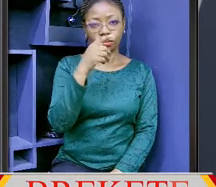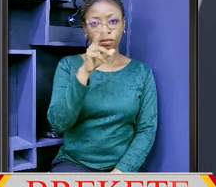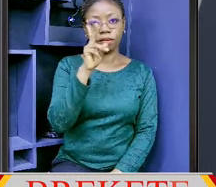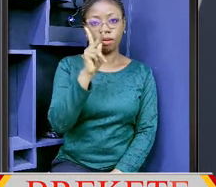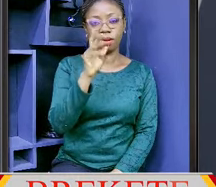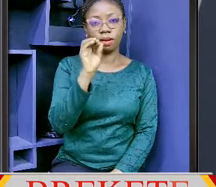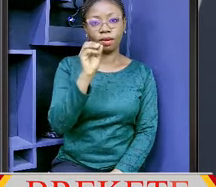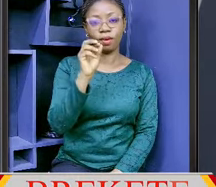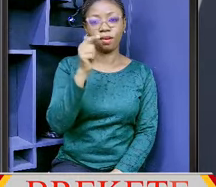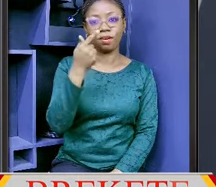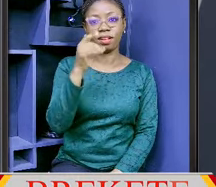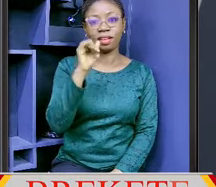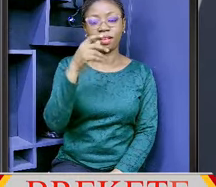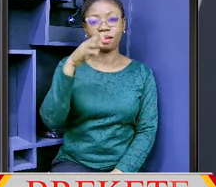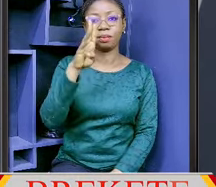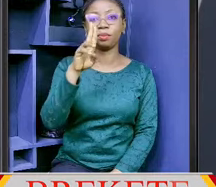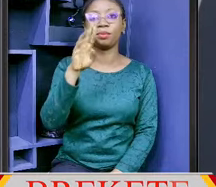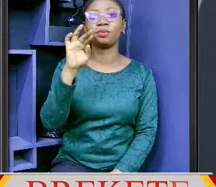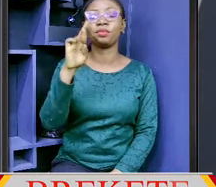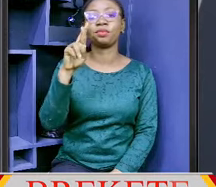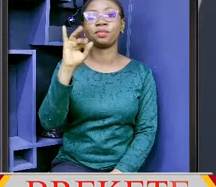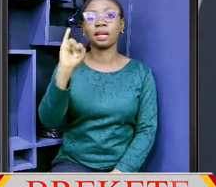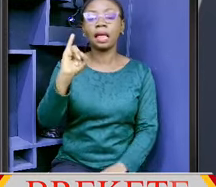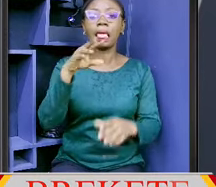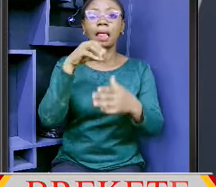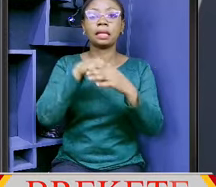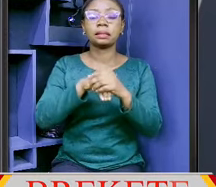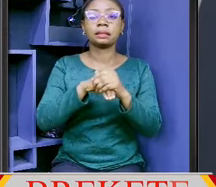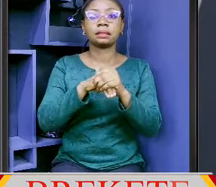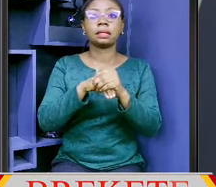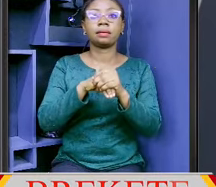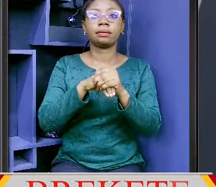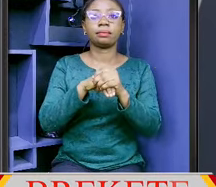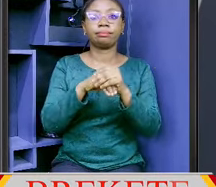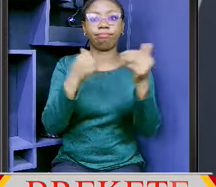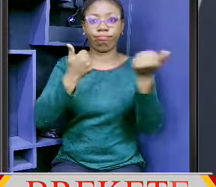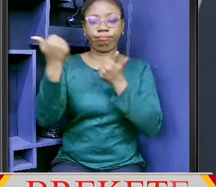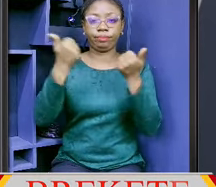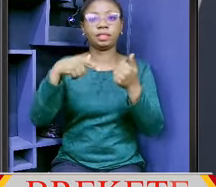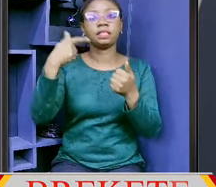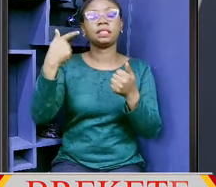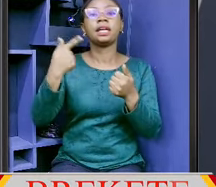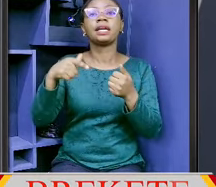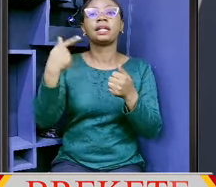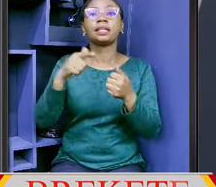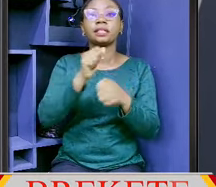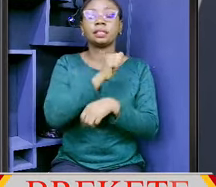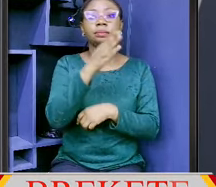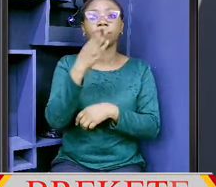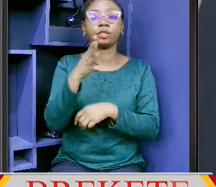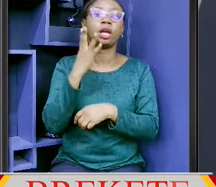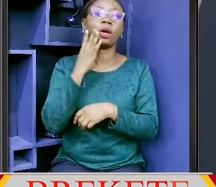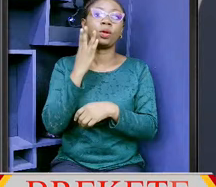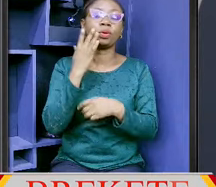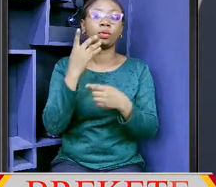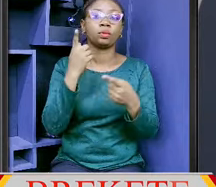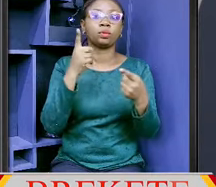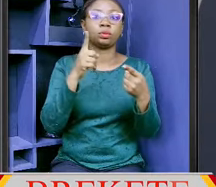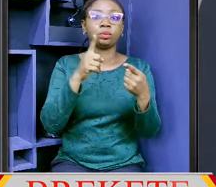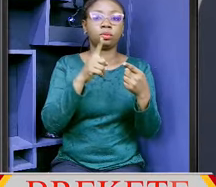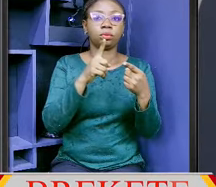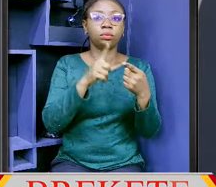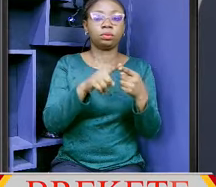Coingubri boarded a taxi, green Abuja color, from Life Camp to Apple Roundabout on